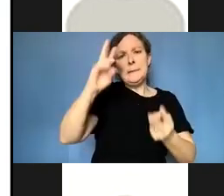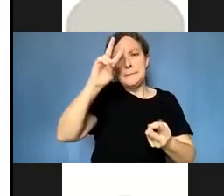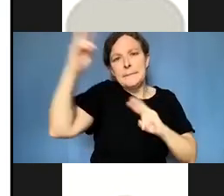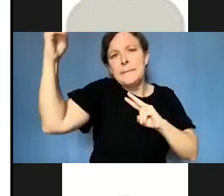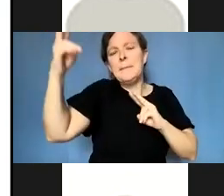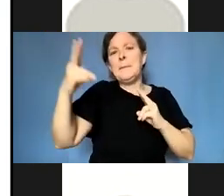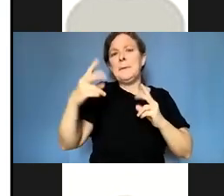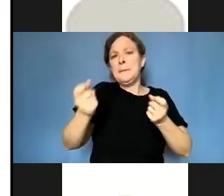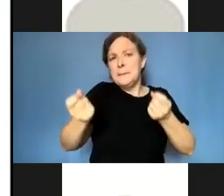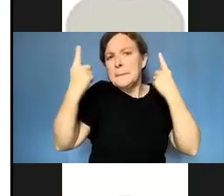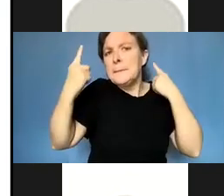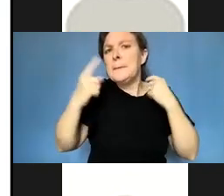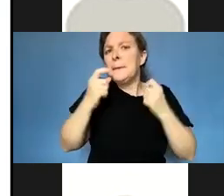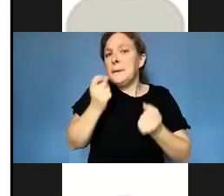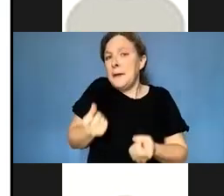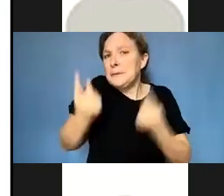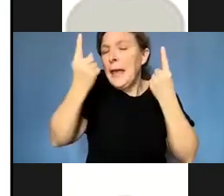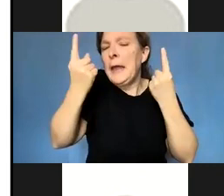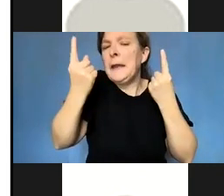about it. Any questions?